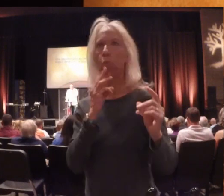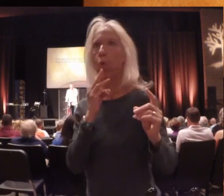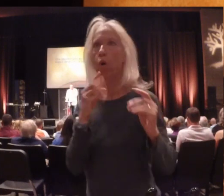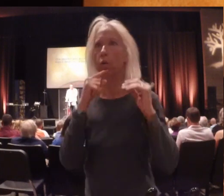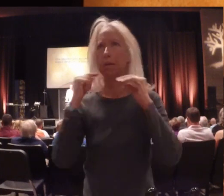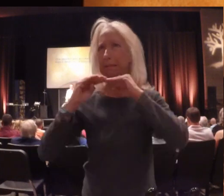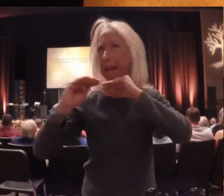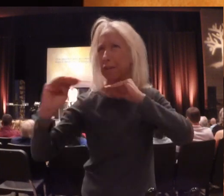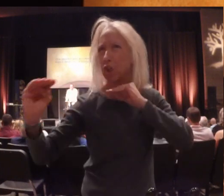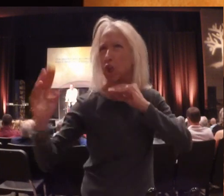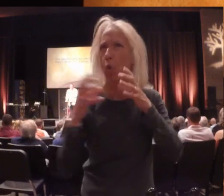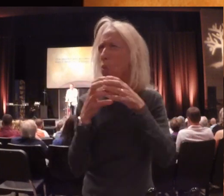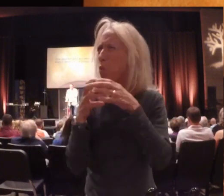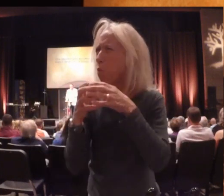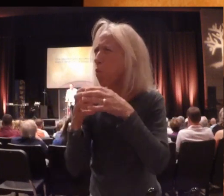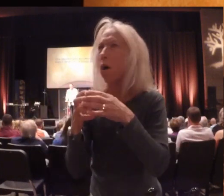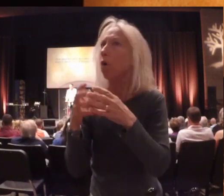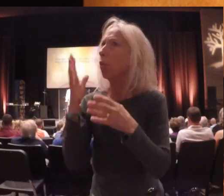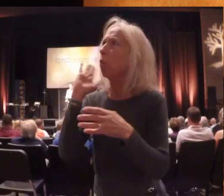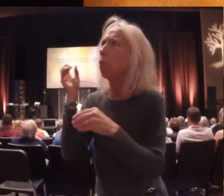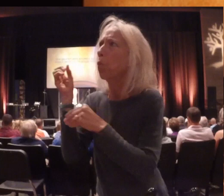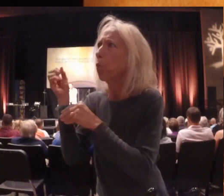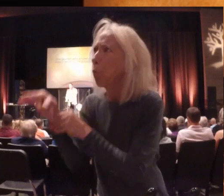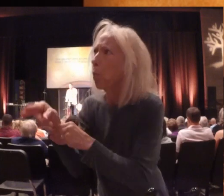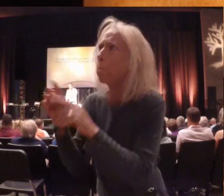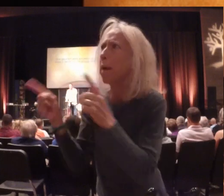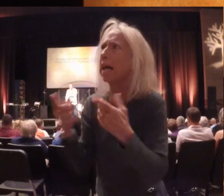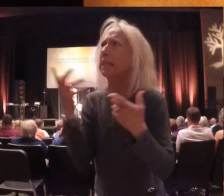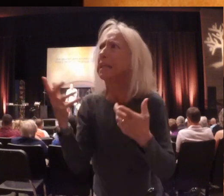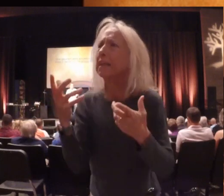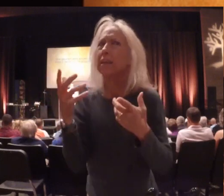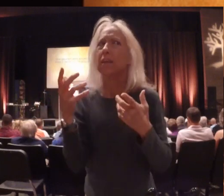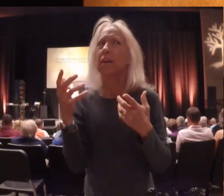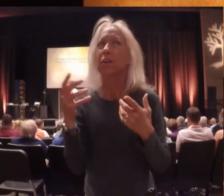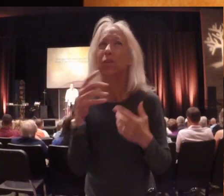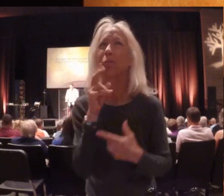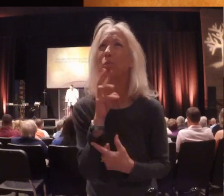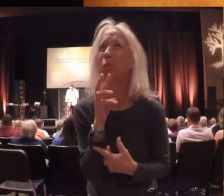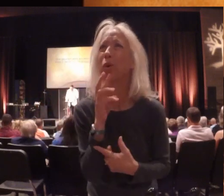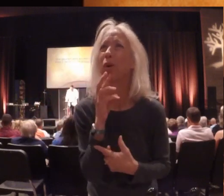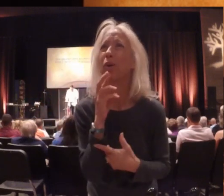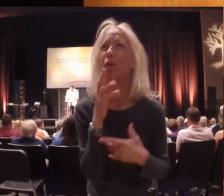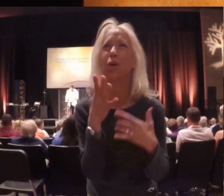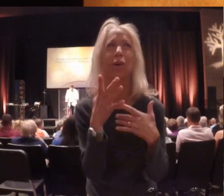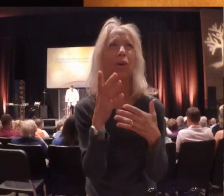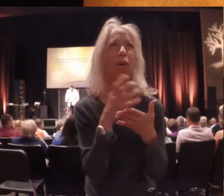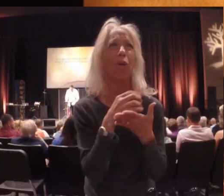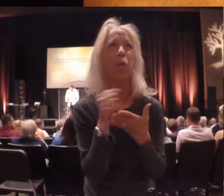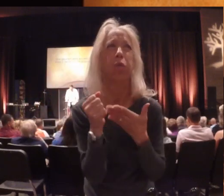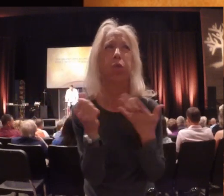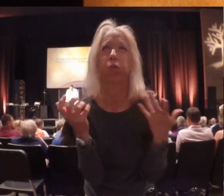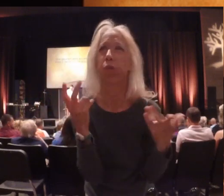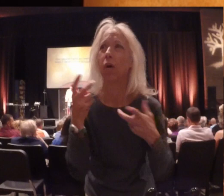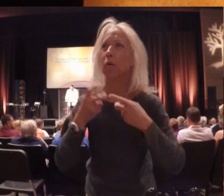kings. They think they have a decisive win, and then here we are. No water, and they're like, okay, we have a problem.